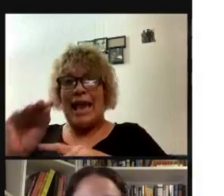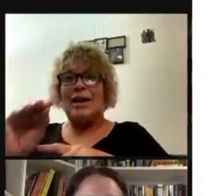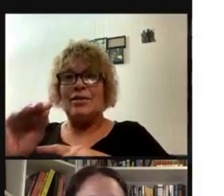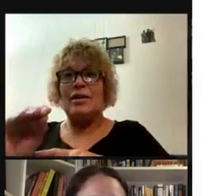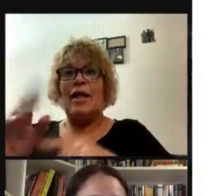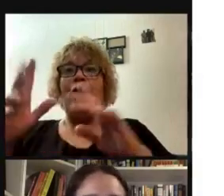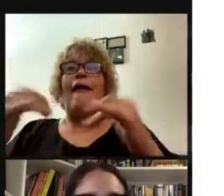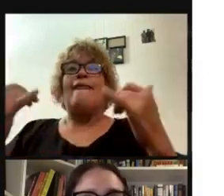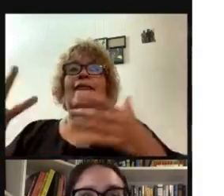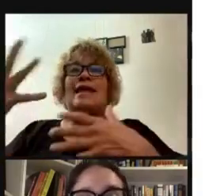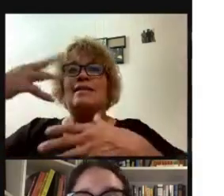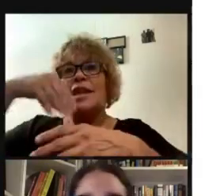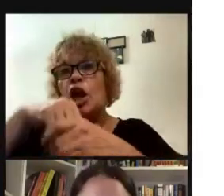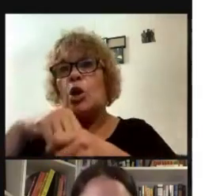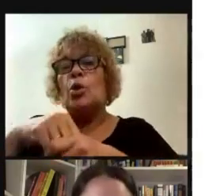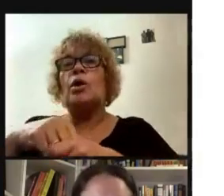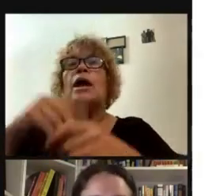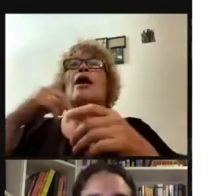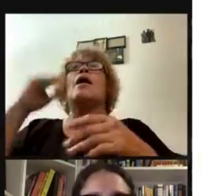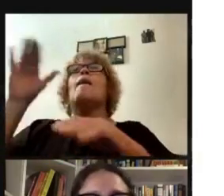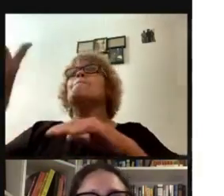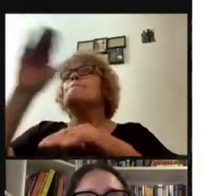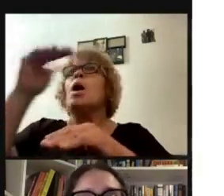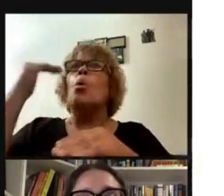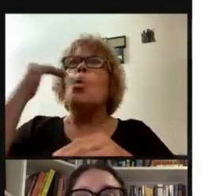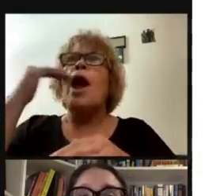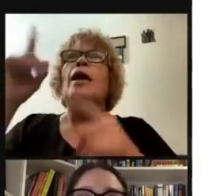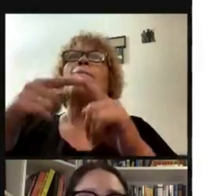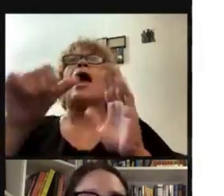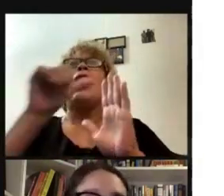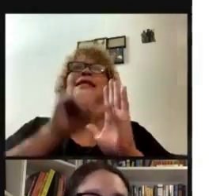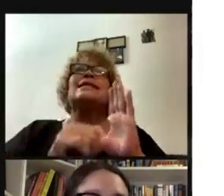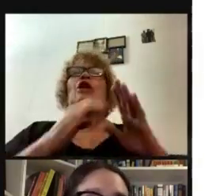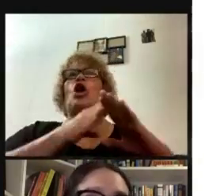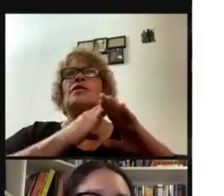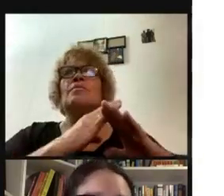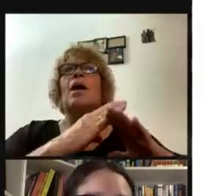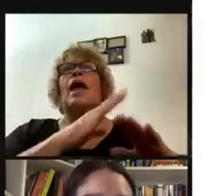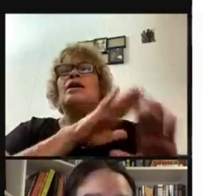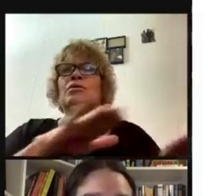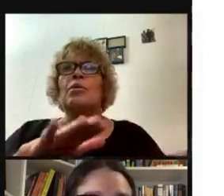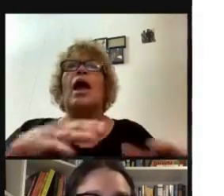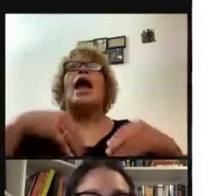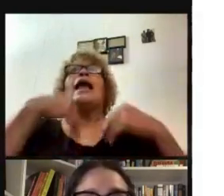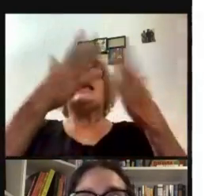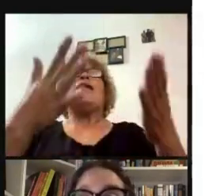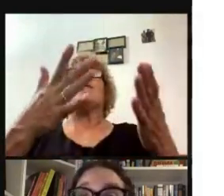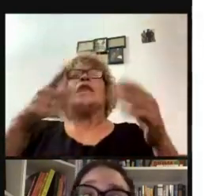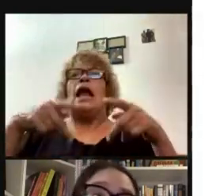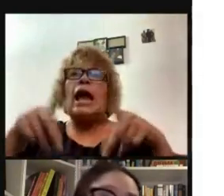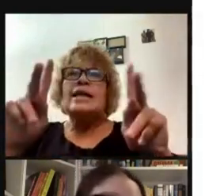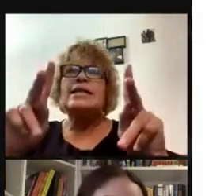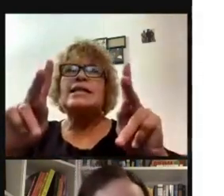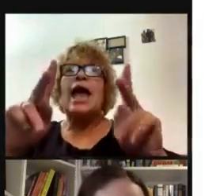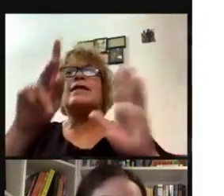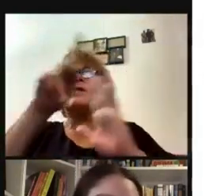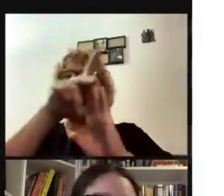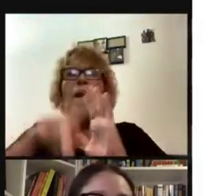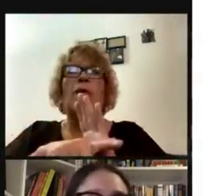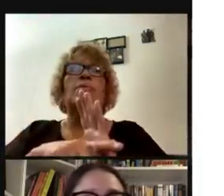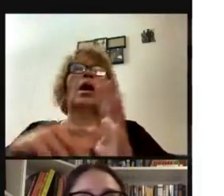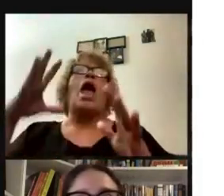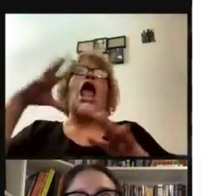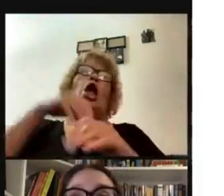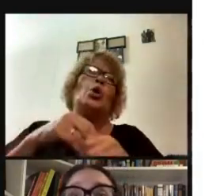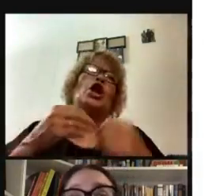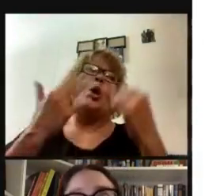and this included, you know, raising awareness about sterilization abuse, passing important consent policies, including waiting